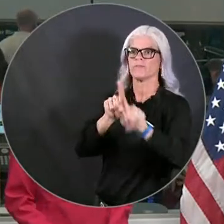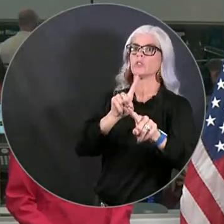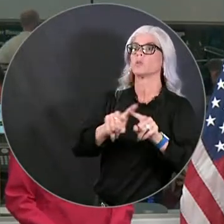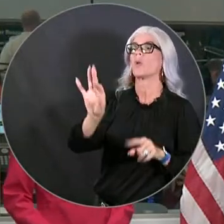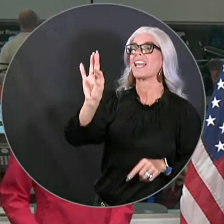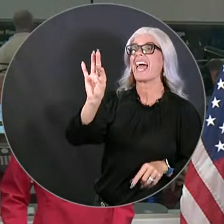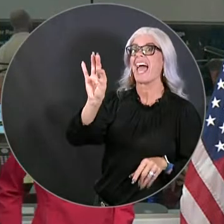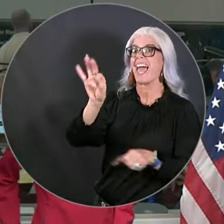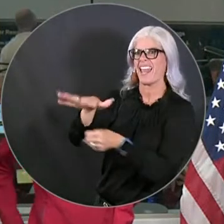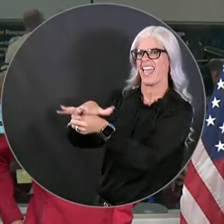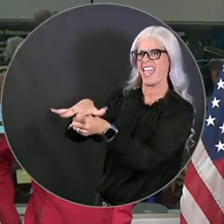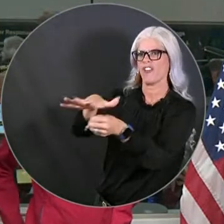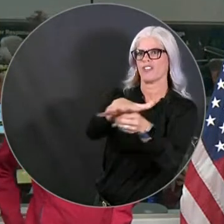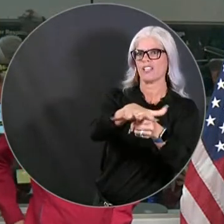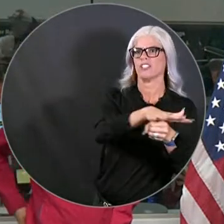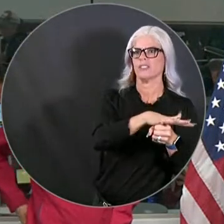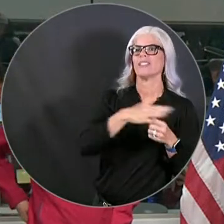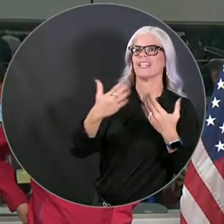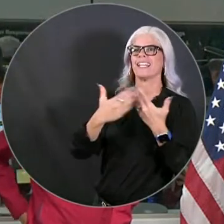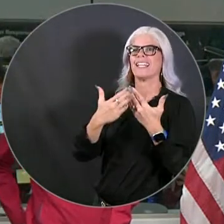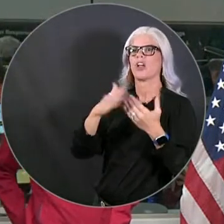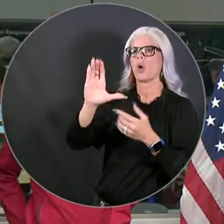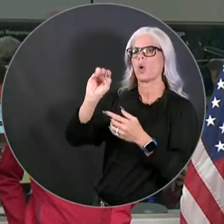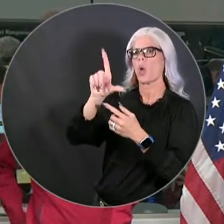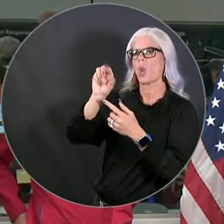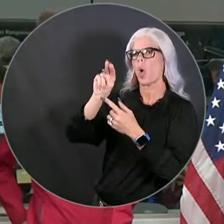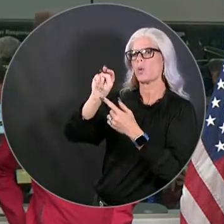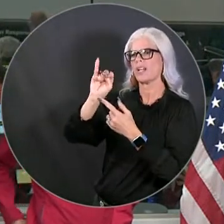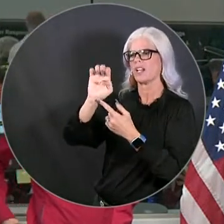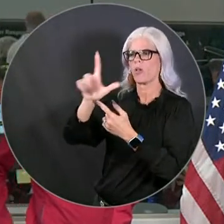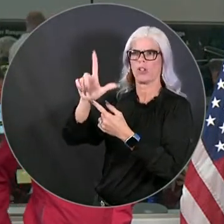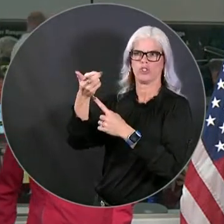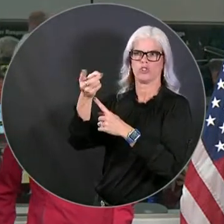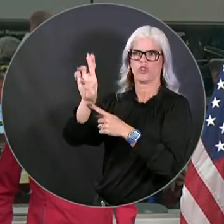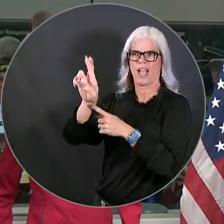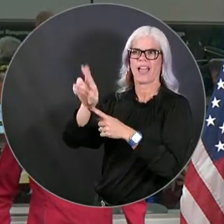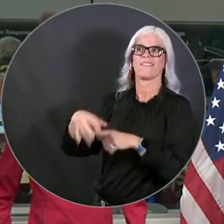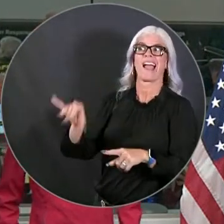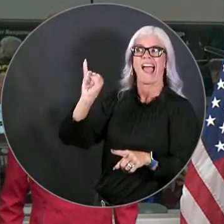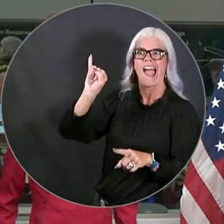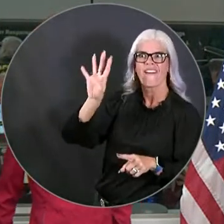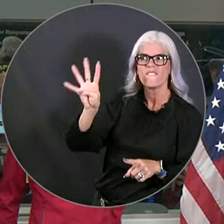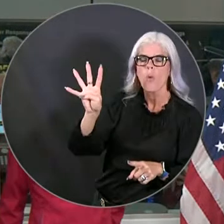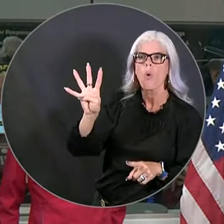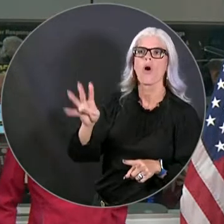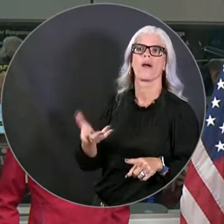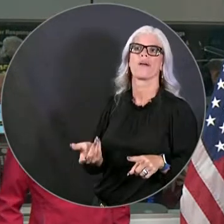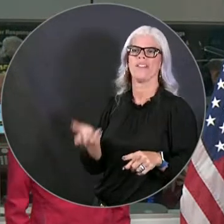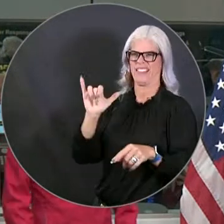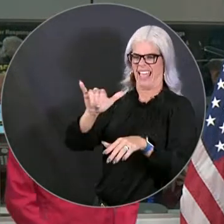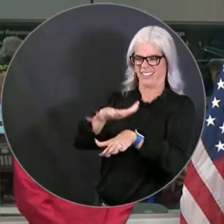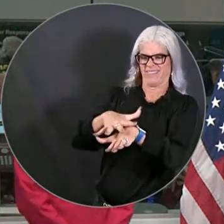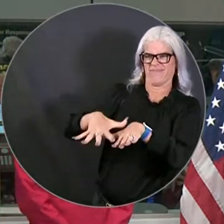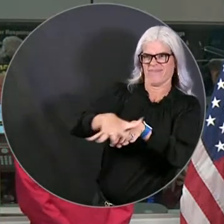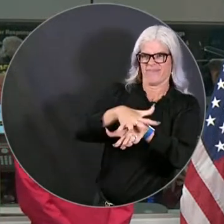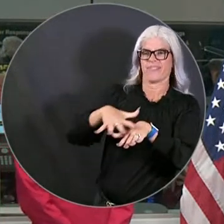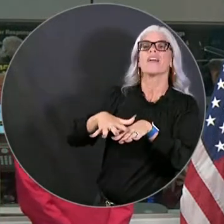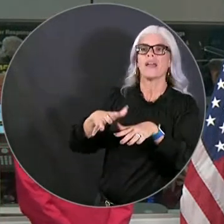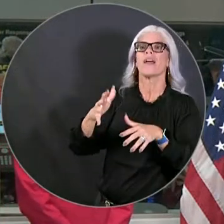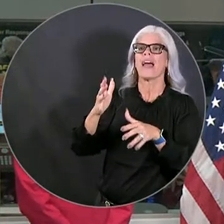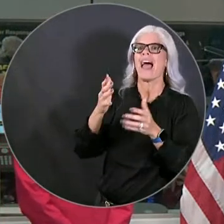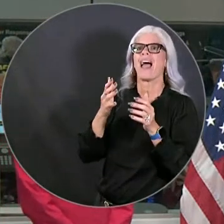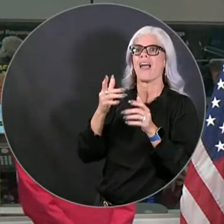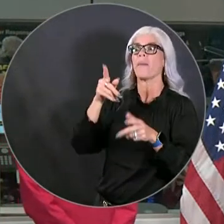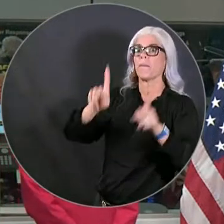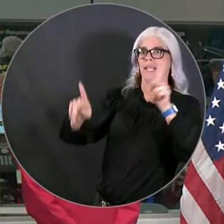area, I-4 State Road 46 area of Central Florida, and that they were requesting assistance for